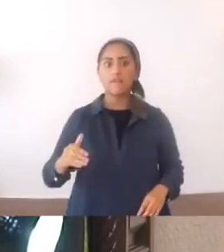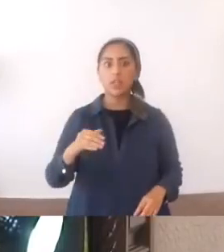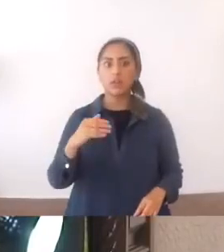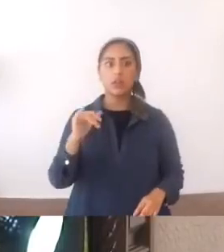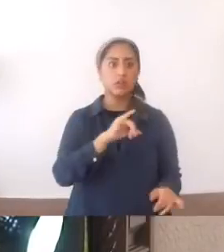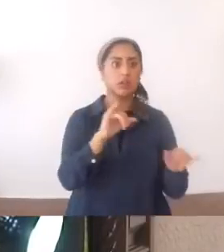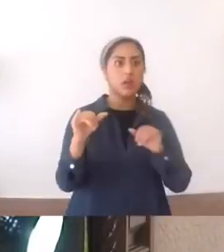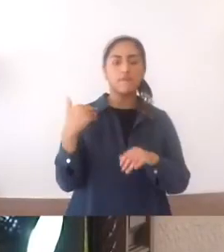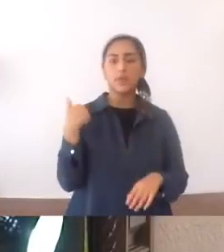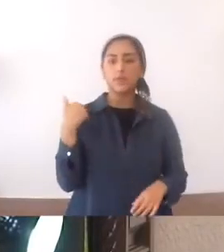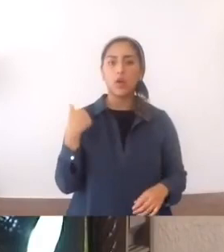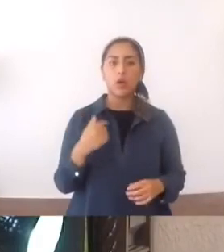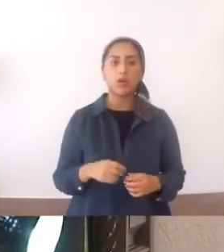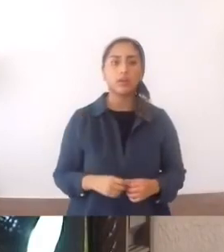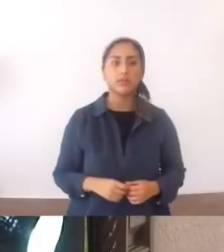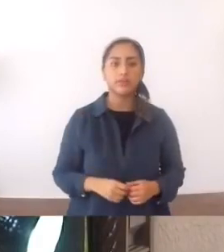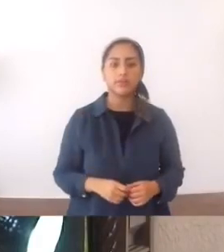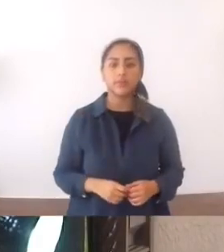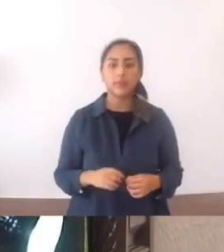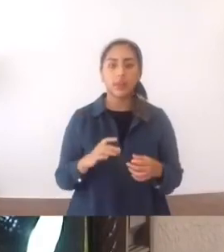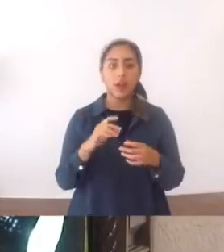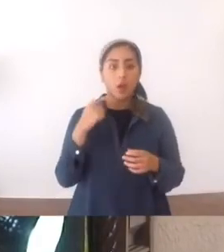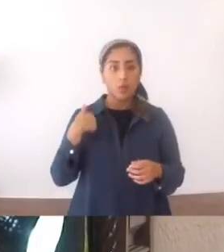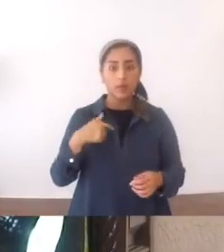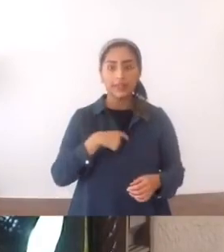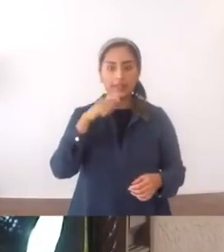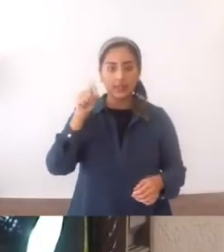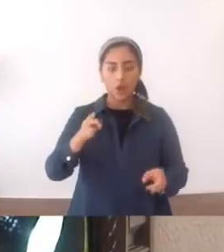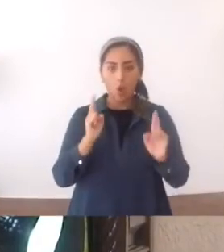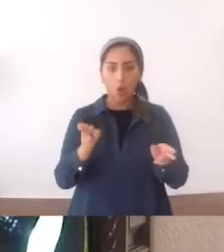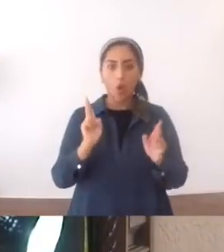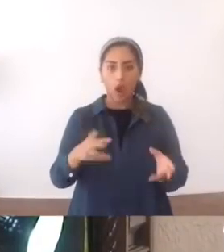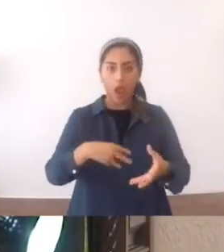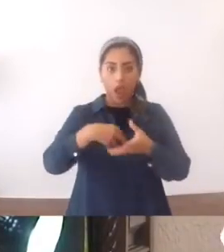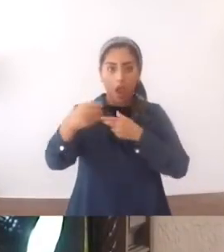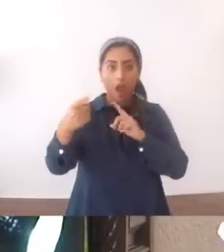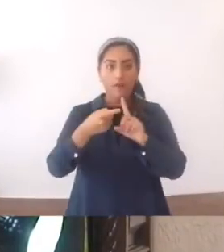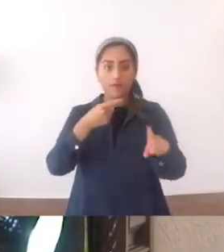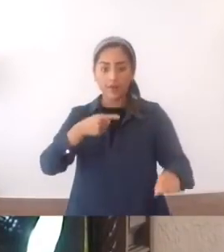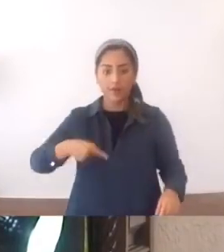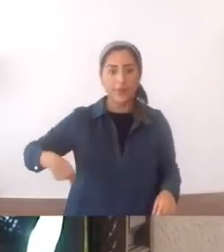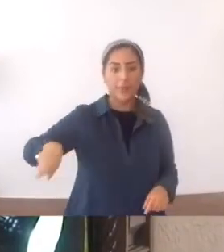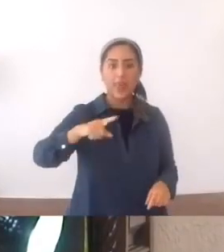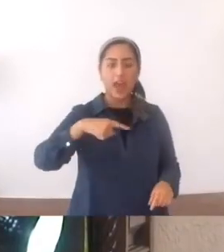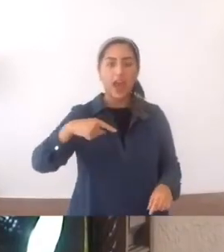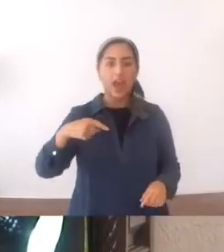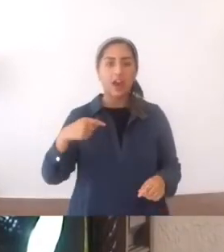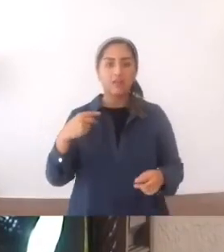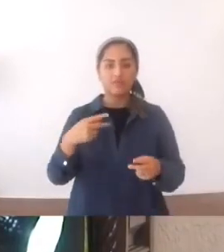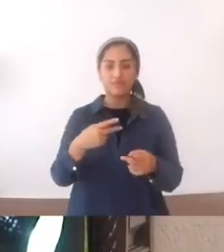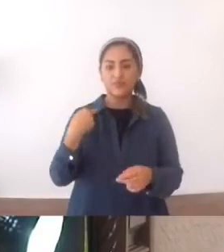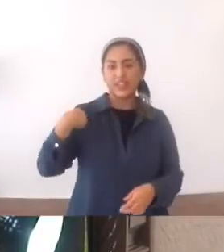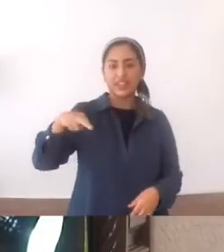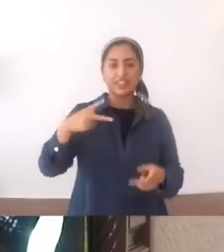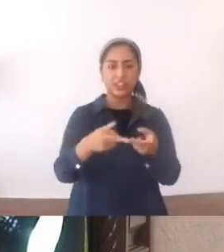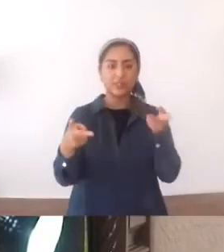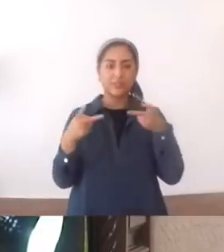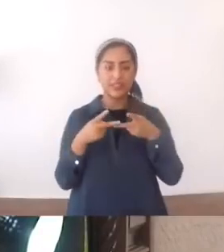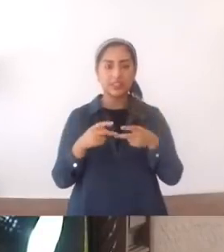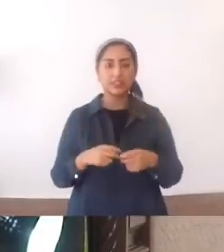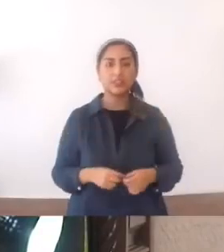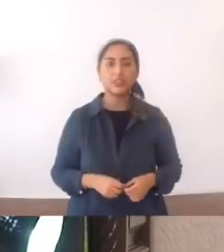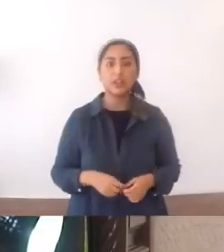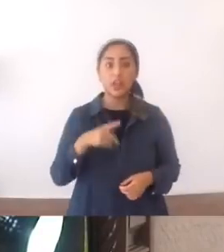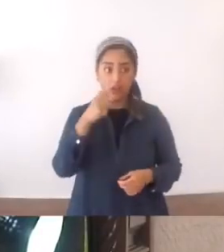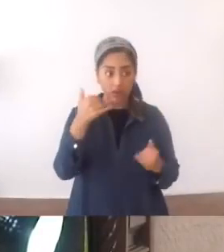como nunca antes He is sending a warning just as He has de never que se before salga rápido de ese sistema religioso. to come out of her